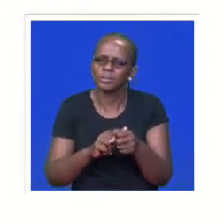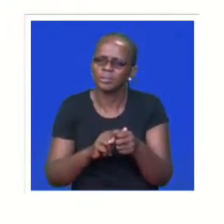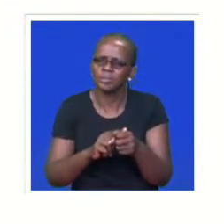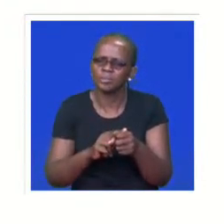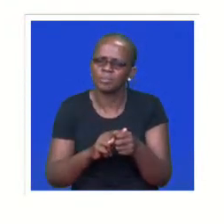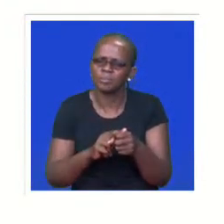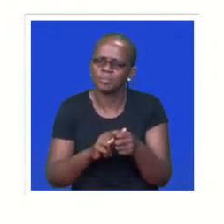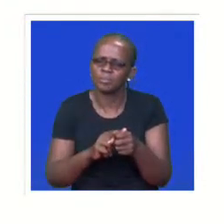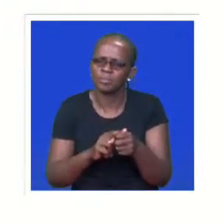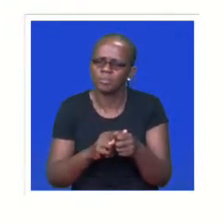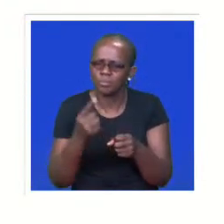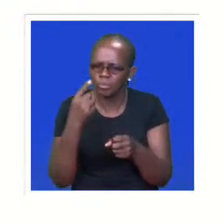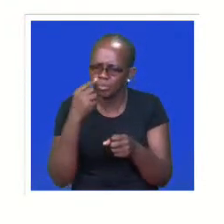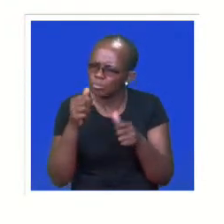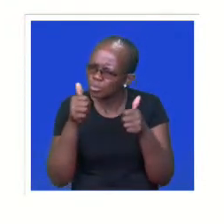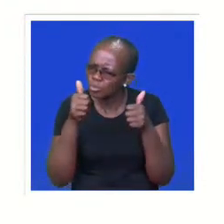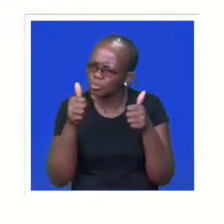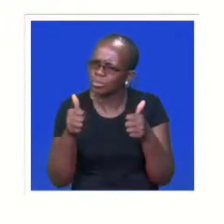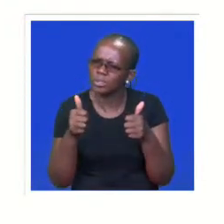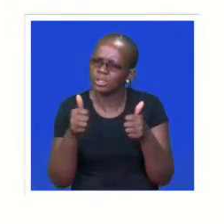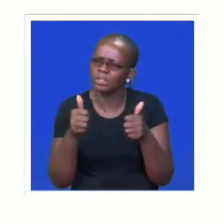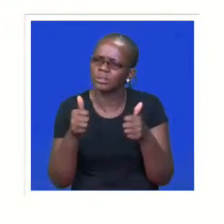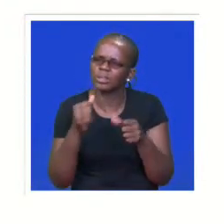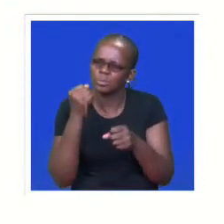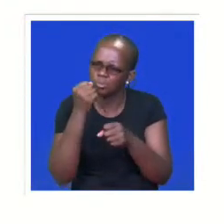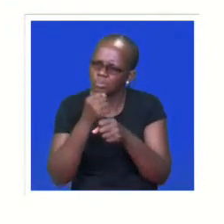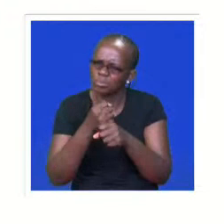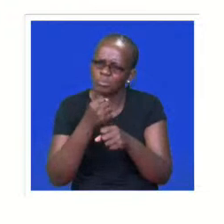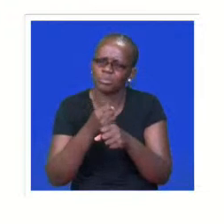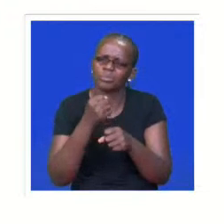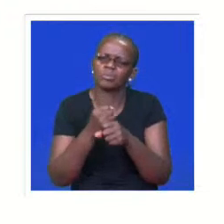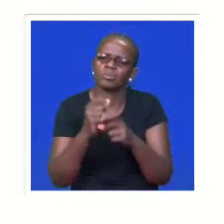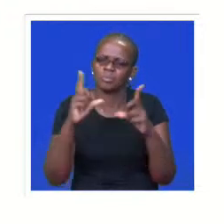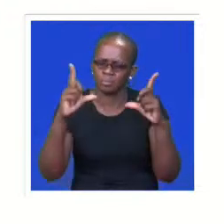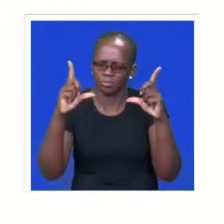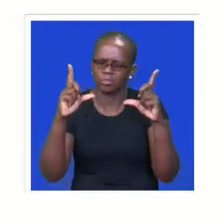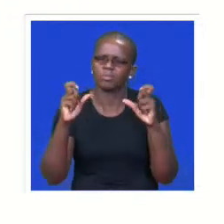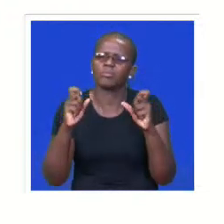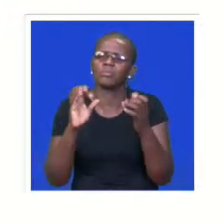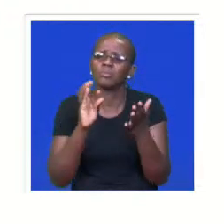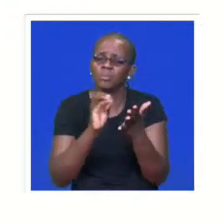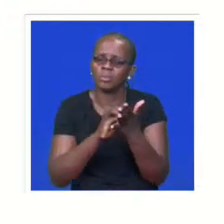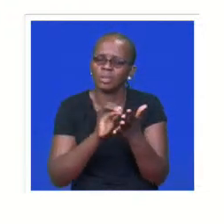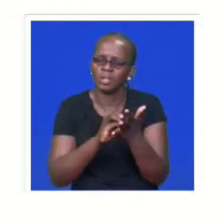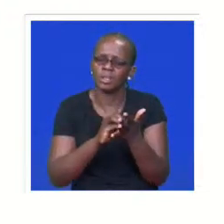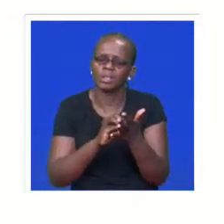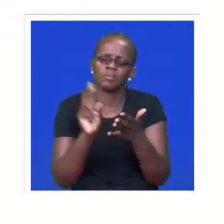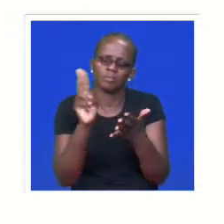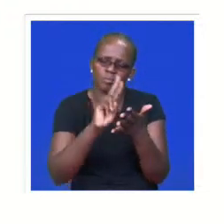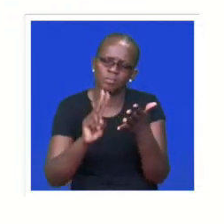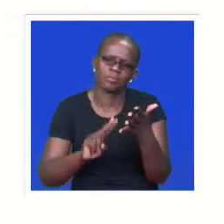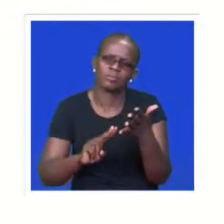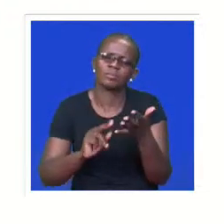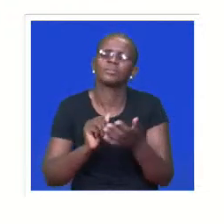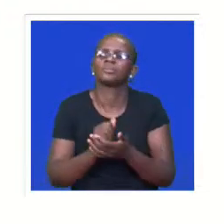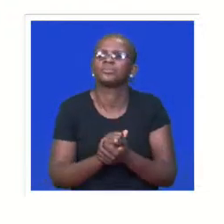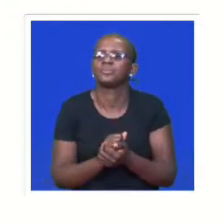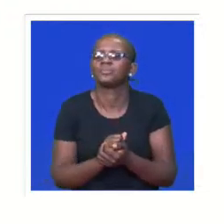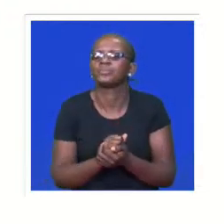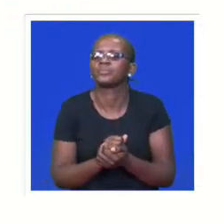the story, dear Lena. So these are the 2 things that you need to note. Whenever you come across a